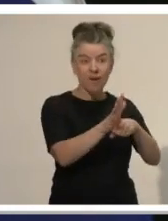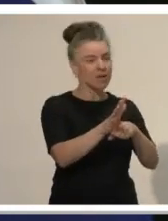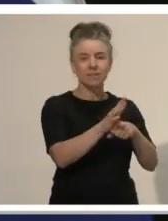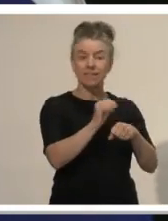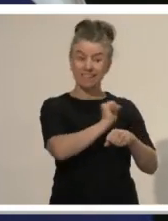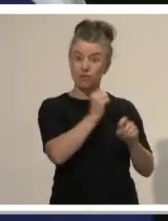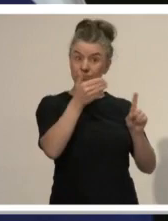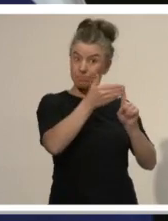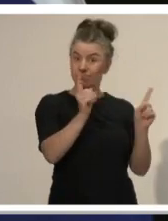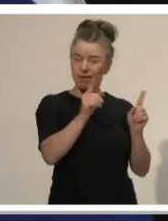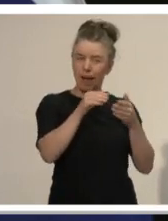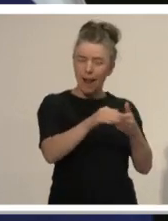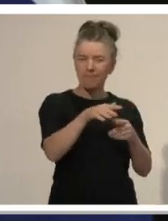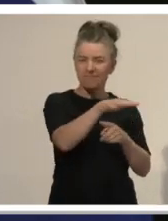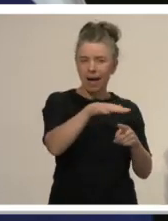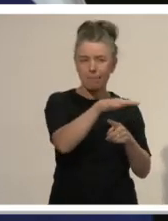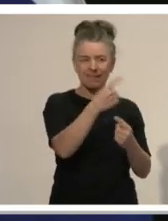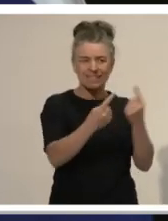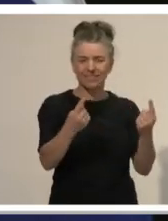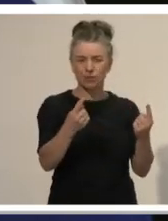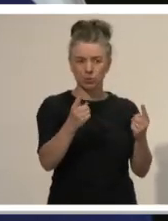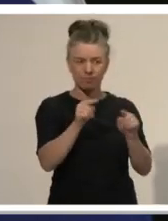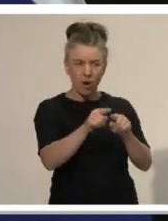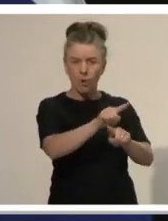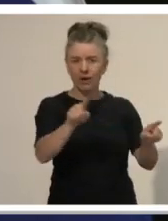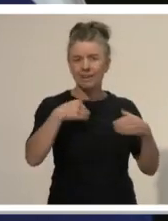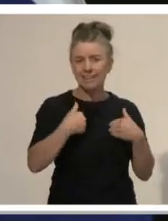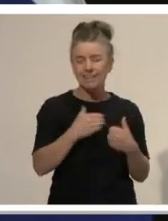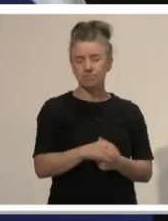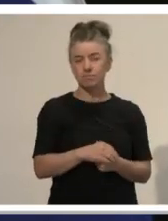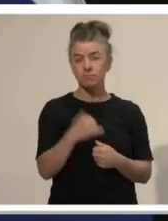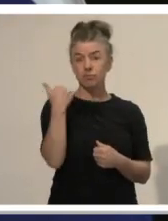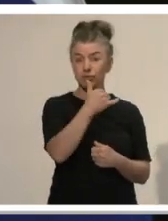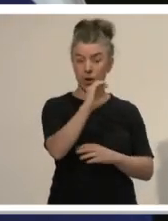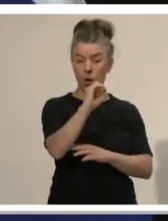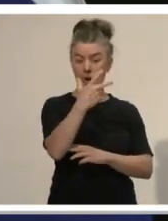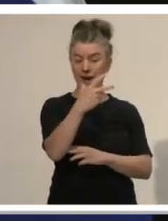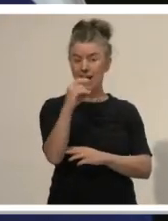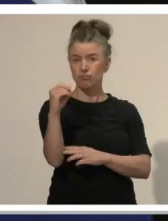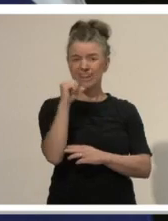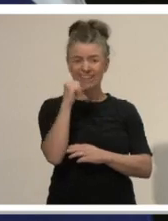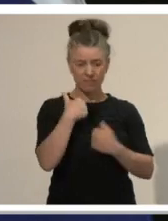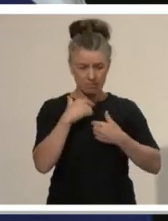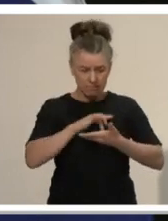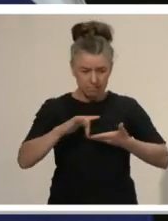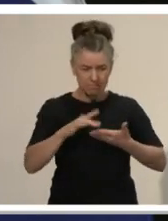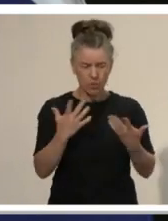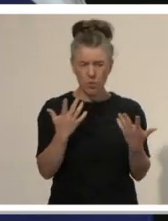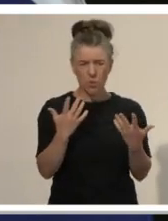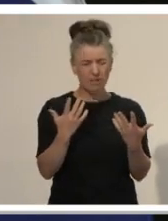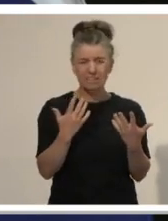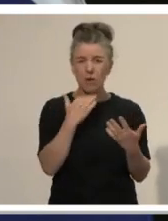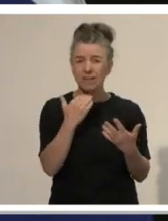need. There is an 0800 number for every group that people can call if they are out of supplies or struggling to get basic